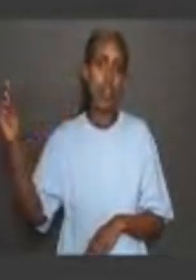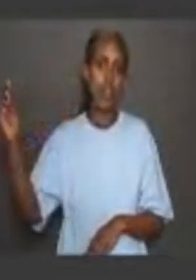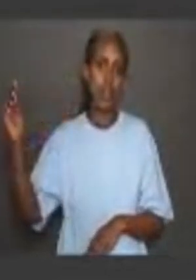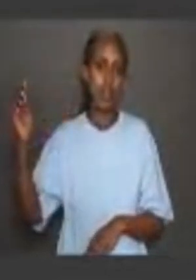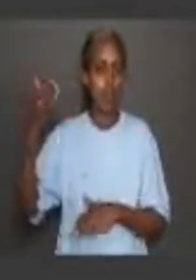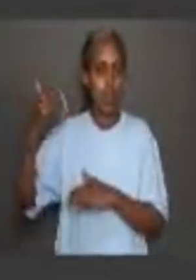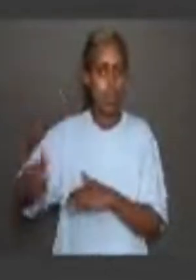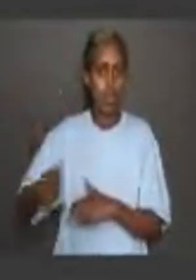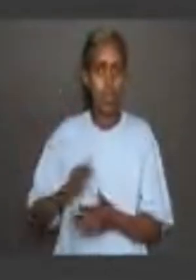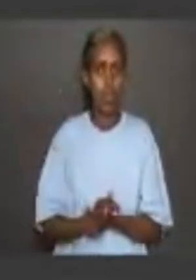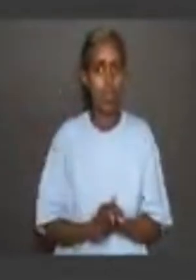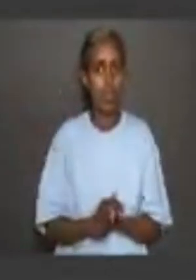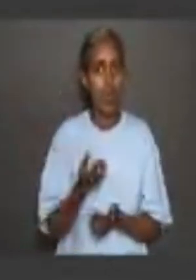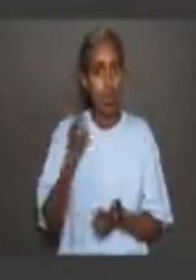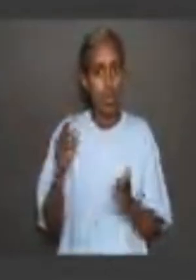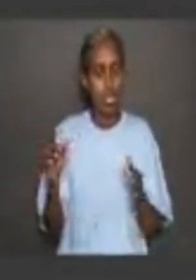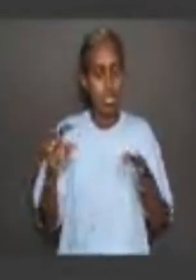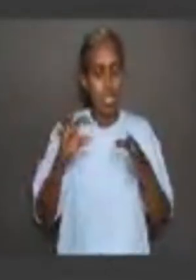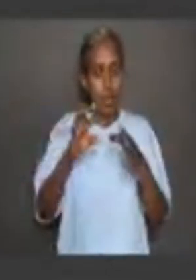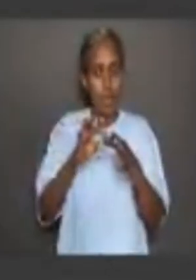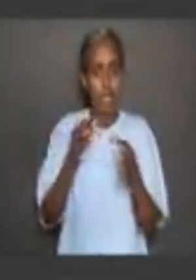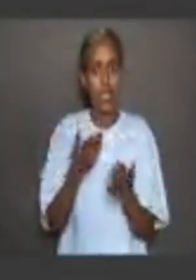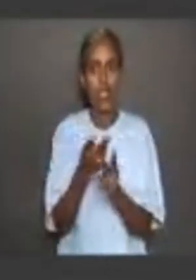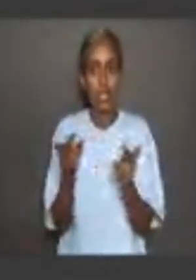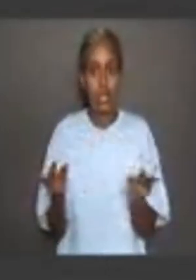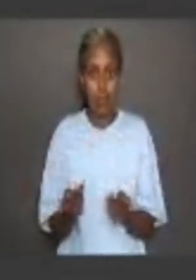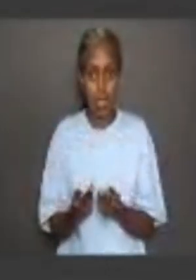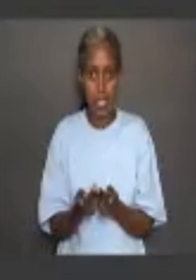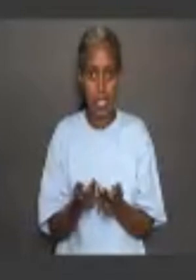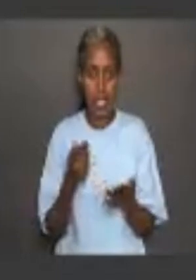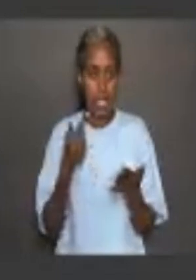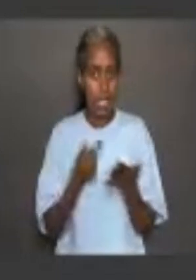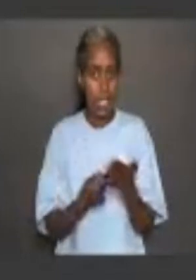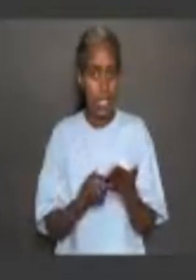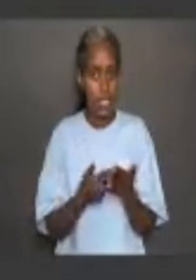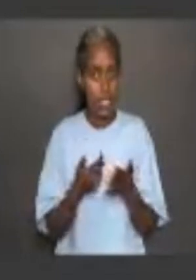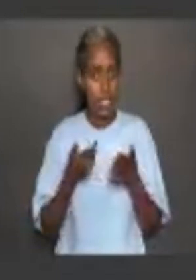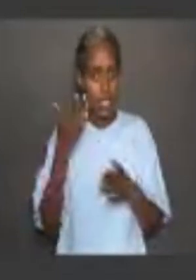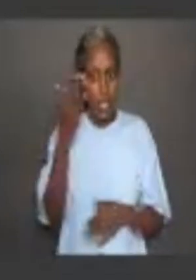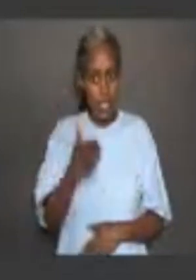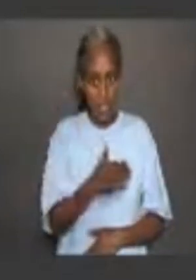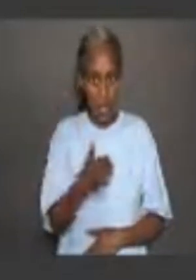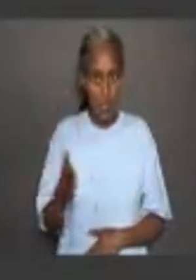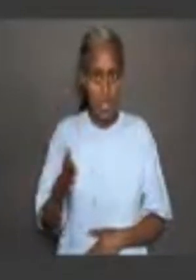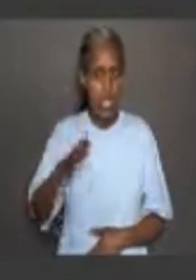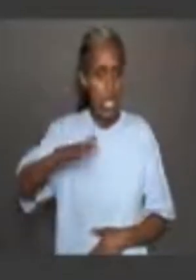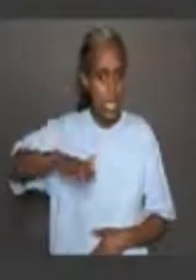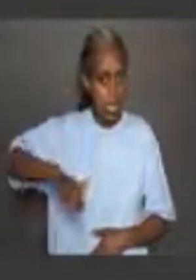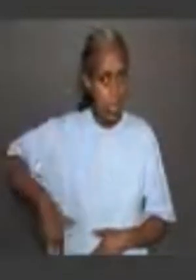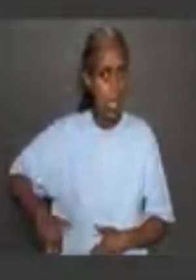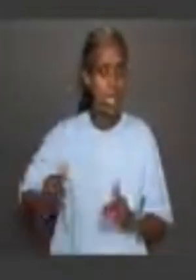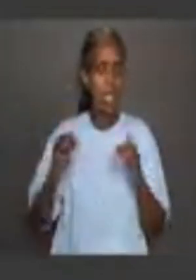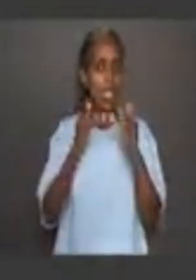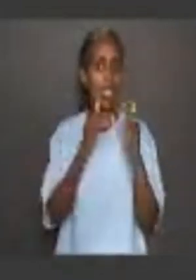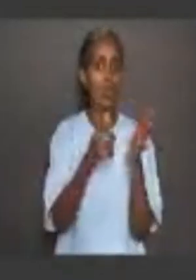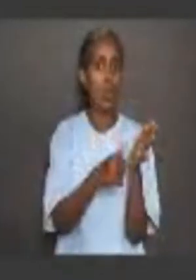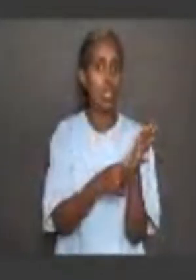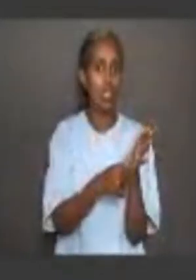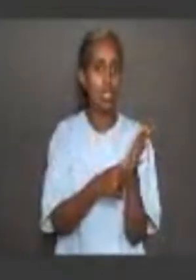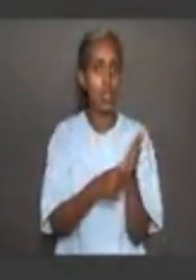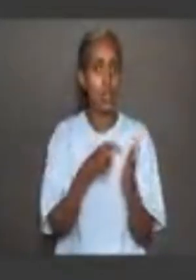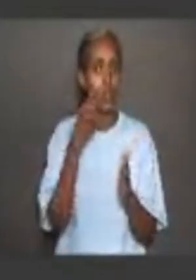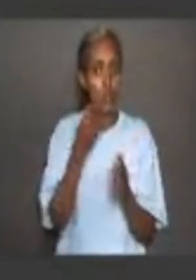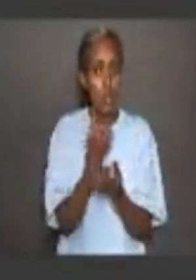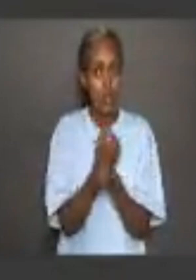space. Now let us graph the remaining inequalities. When